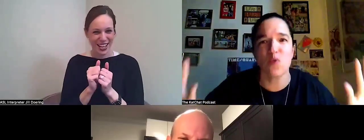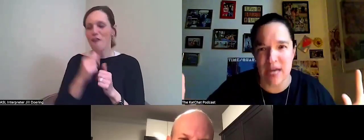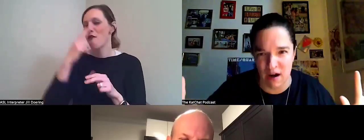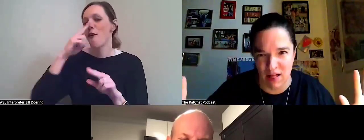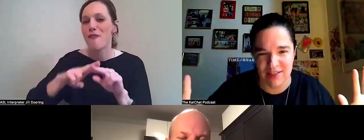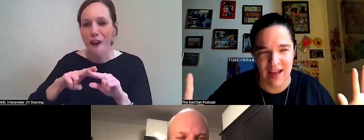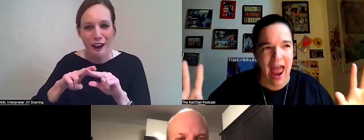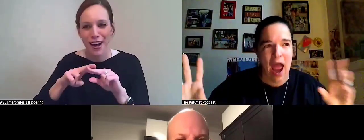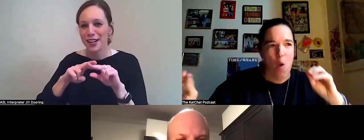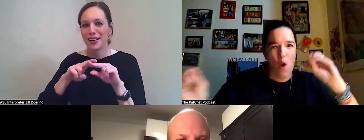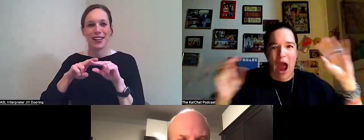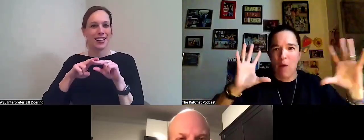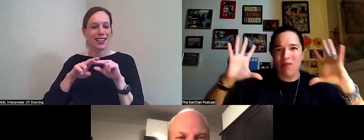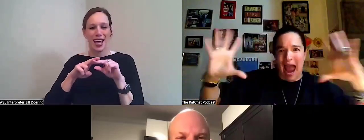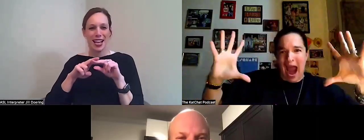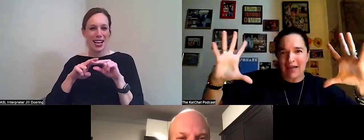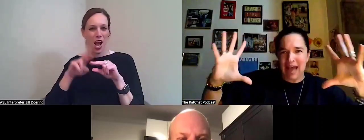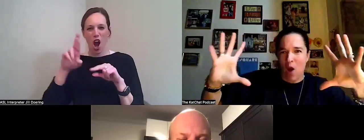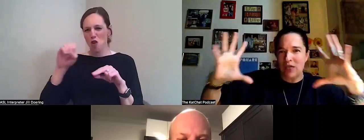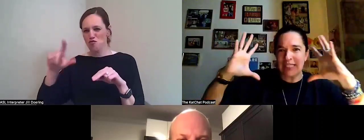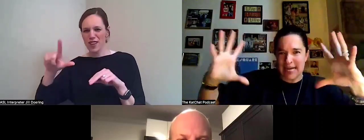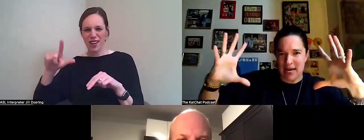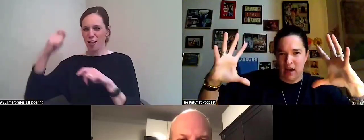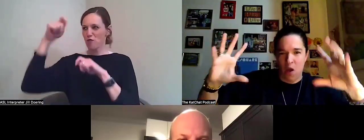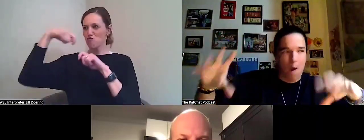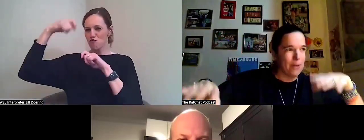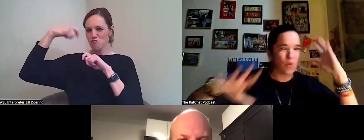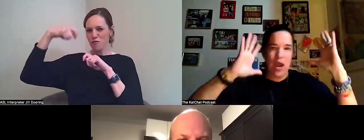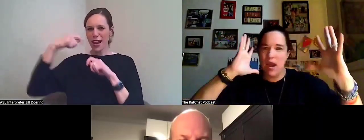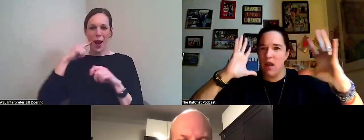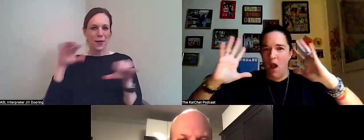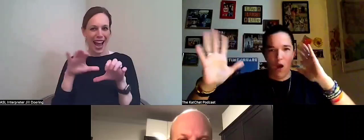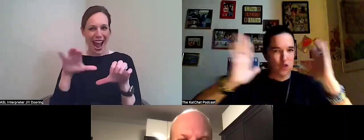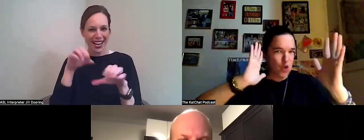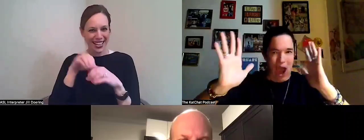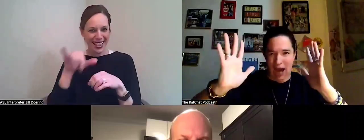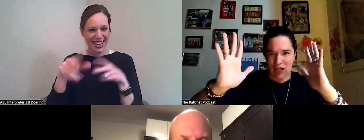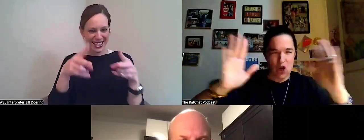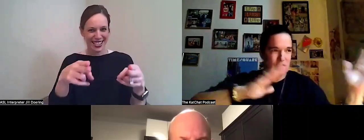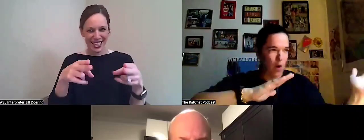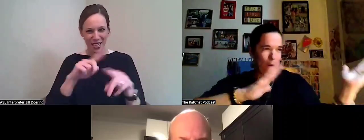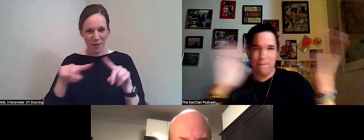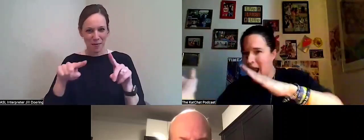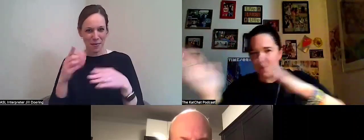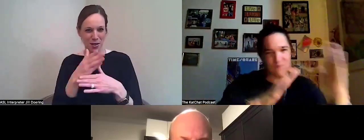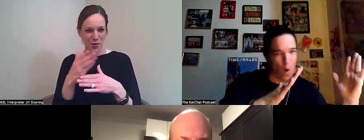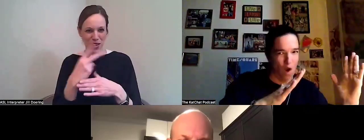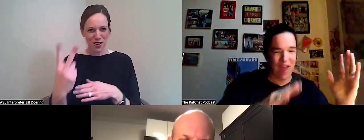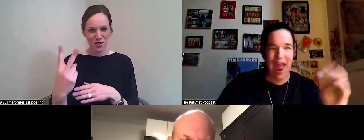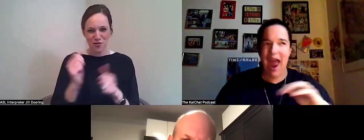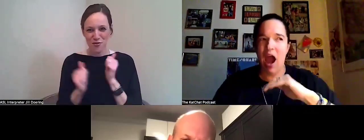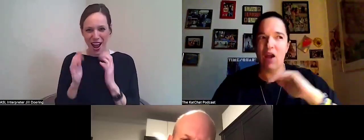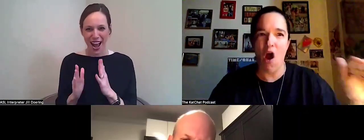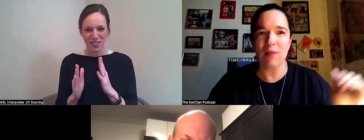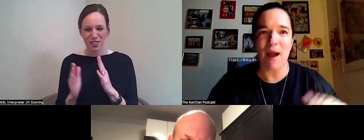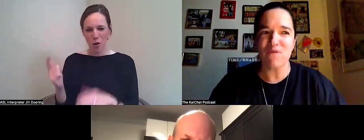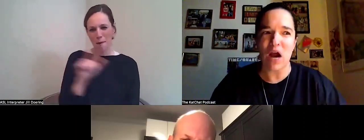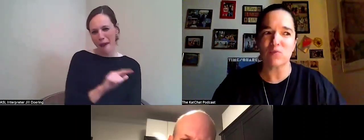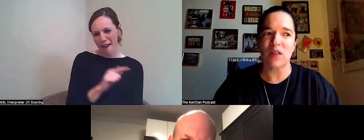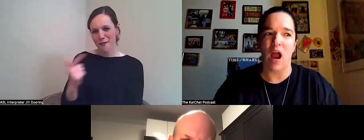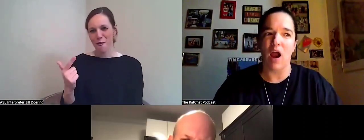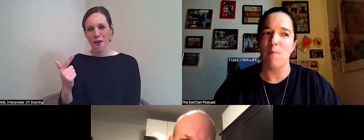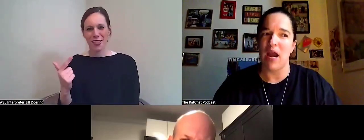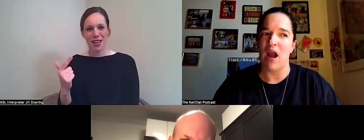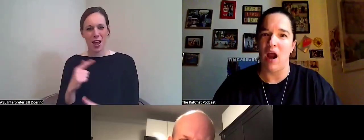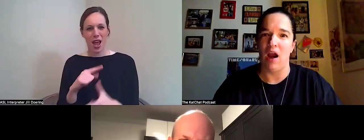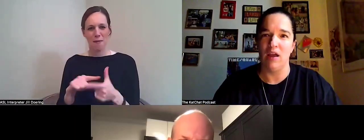fun, weird, where I would act out a scene between two actors going back and forth. And all my friends